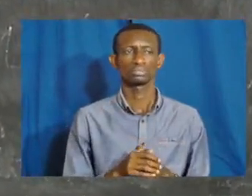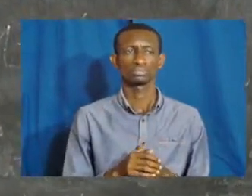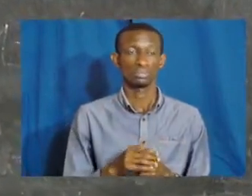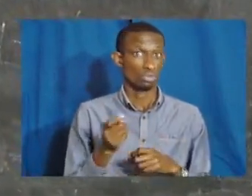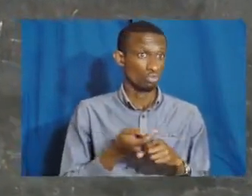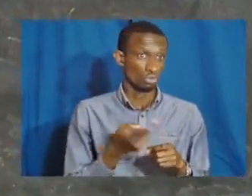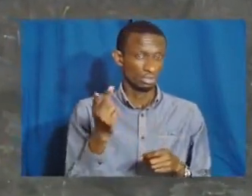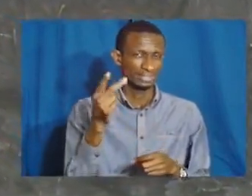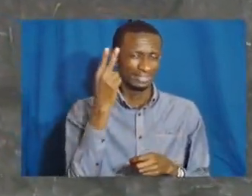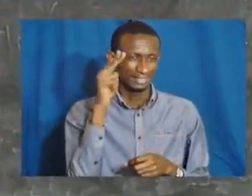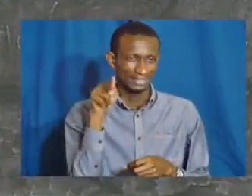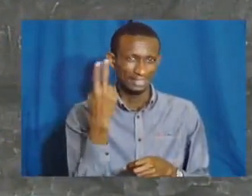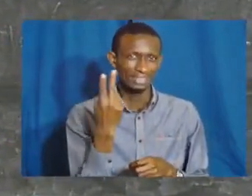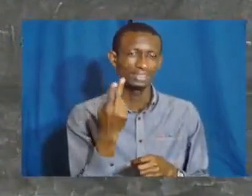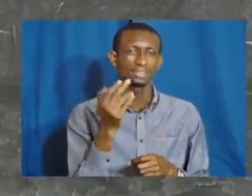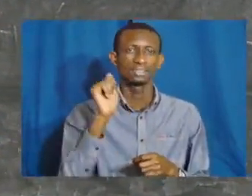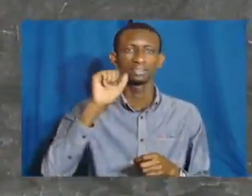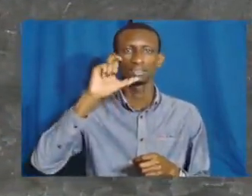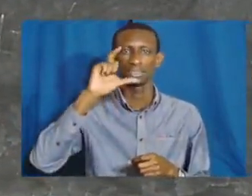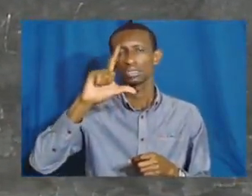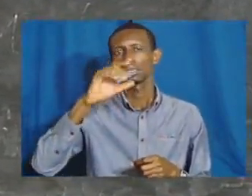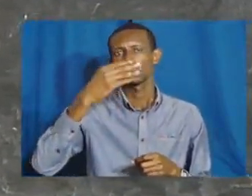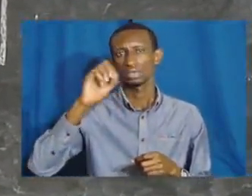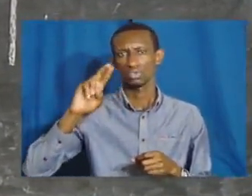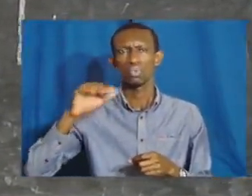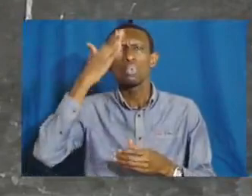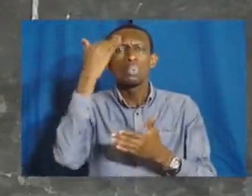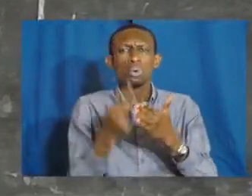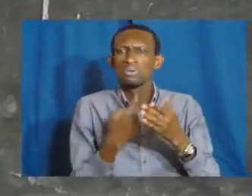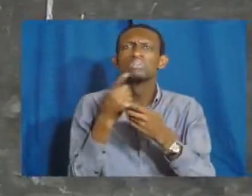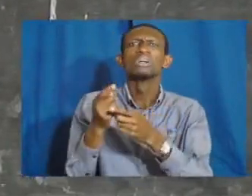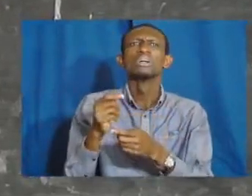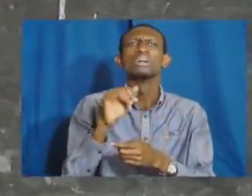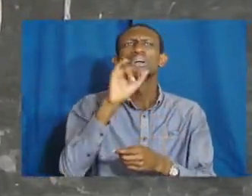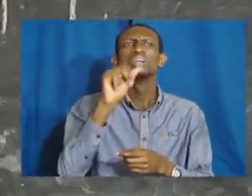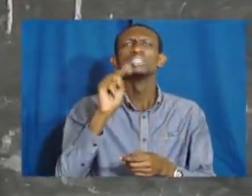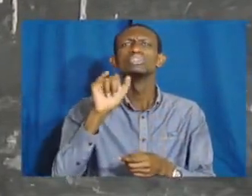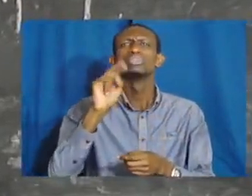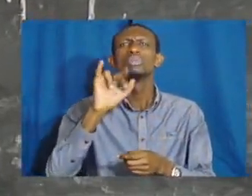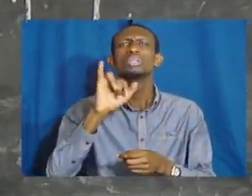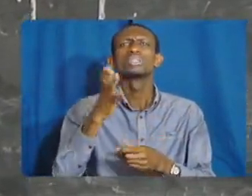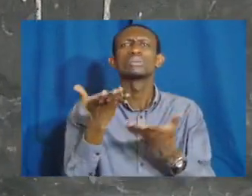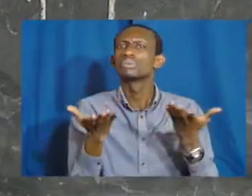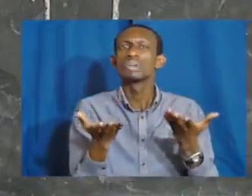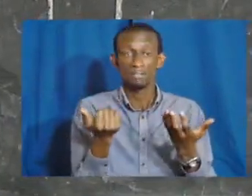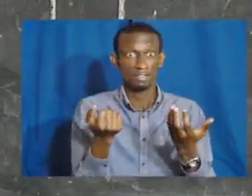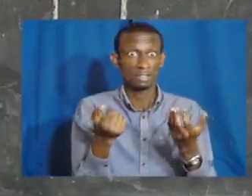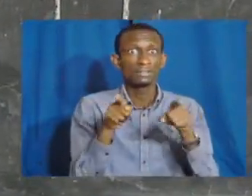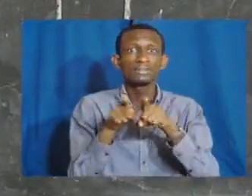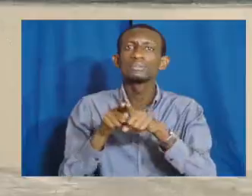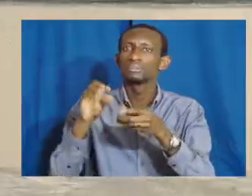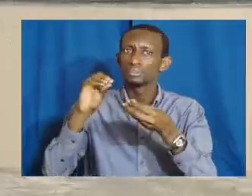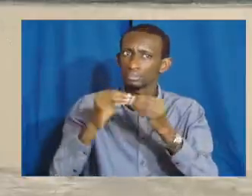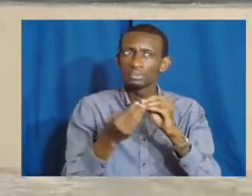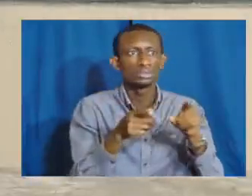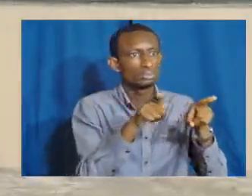secondary alcohol. Why do we say they are isomeric? They have the same number of carbon atoms, the same number of hydrogen